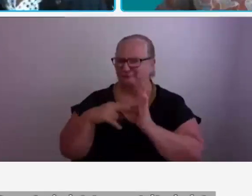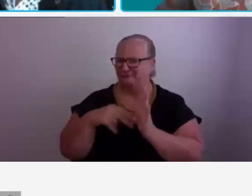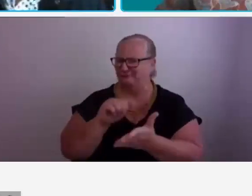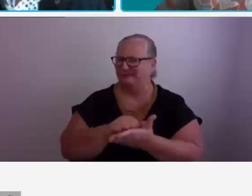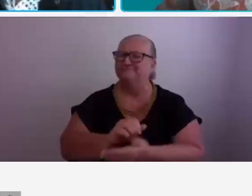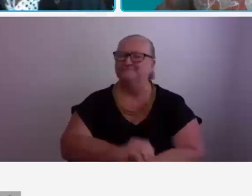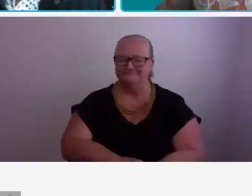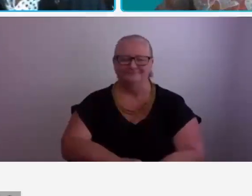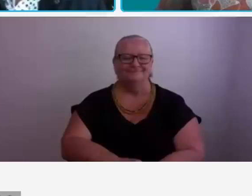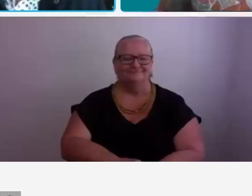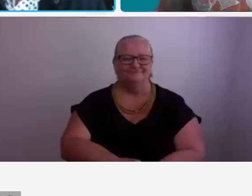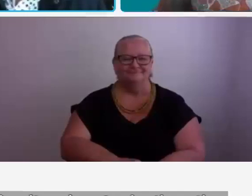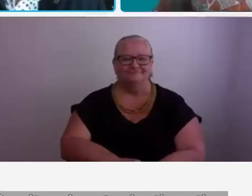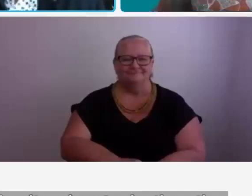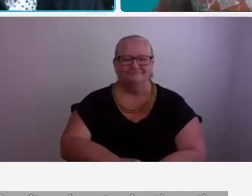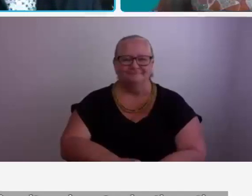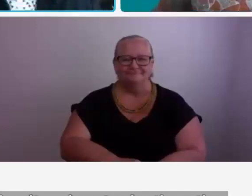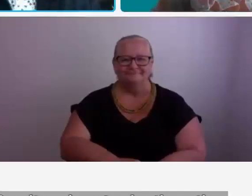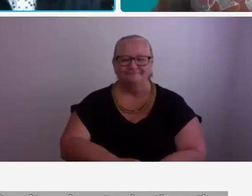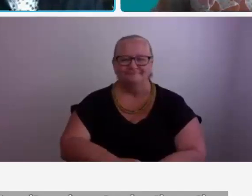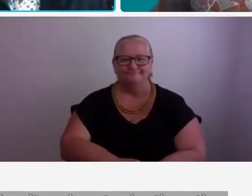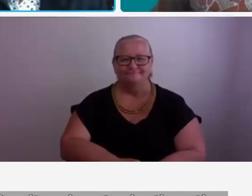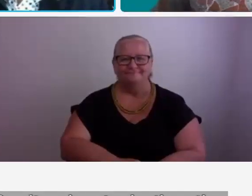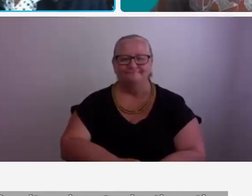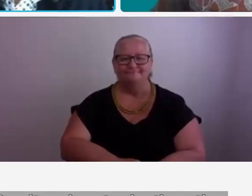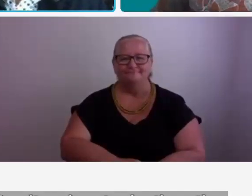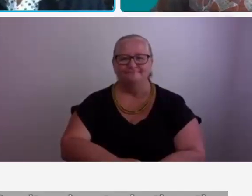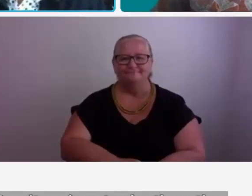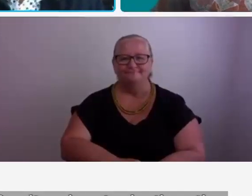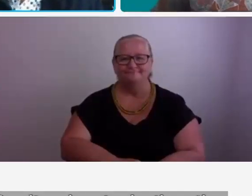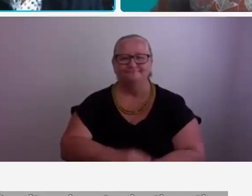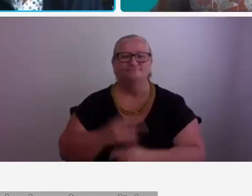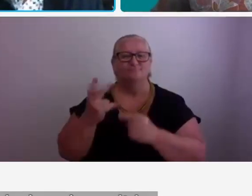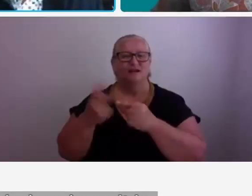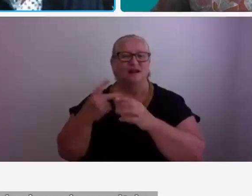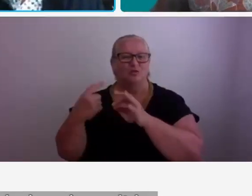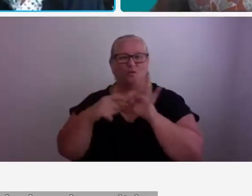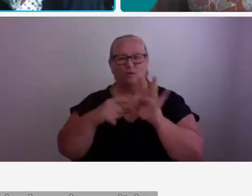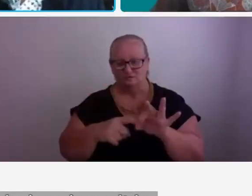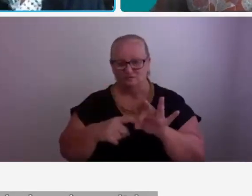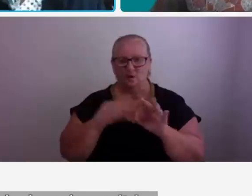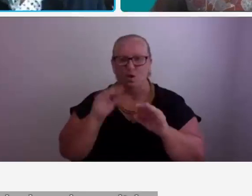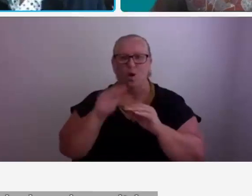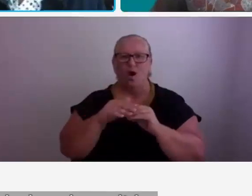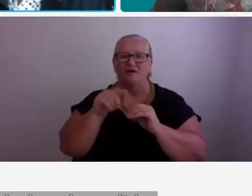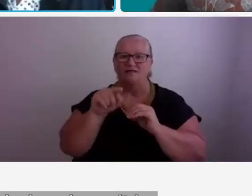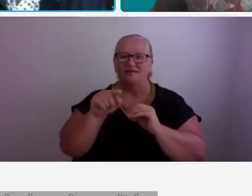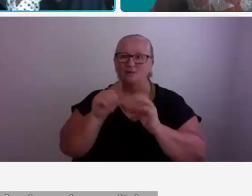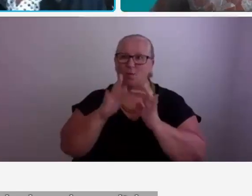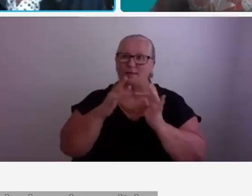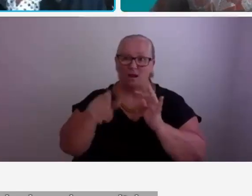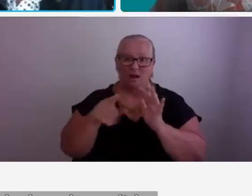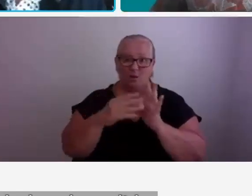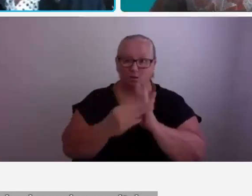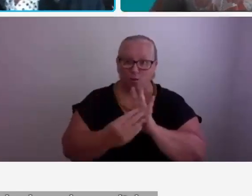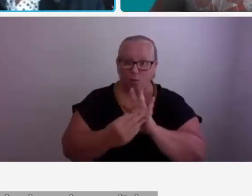right. All right. There was a question from Panita about whether the webinar will be recorded,